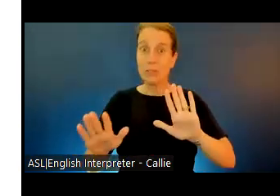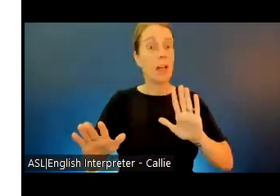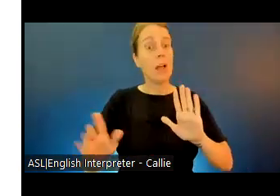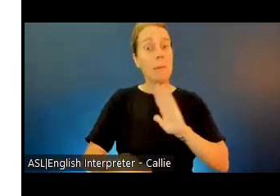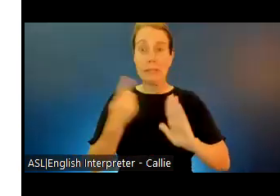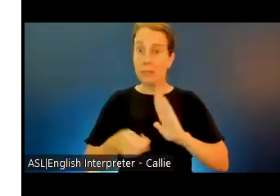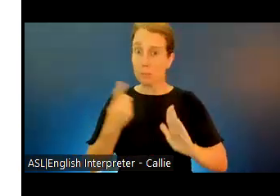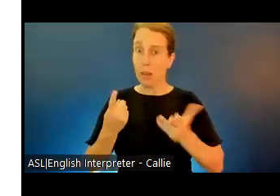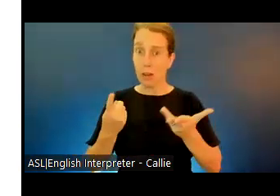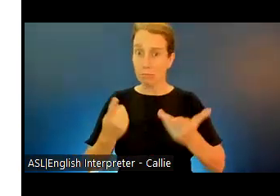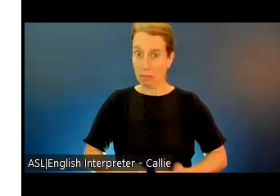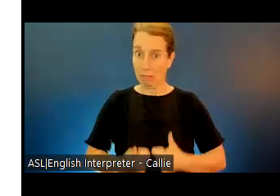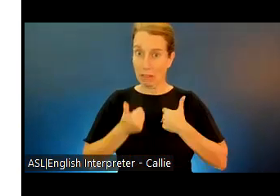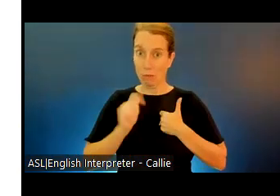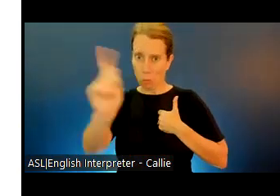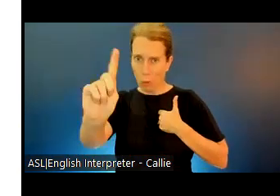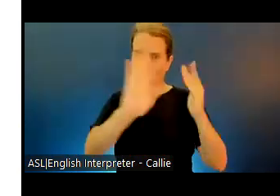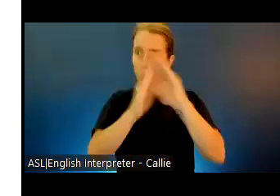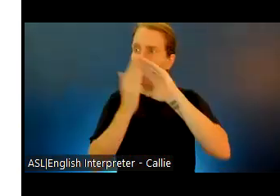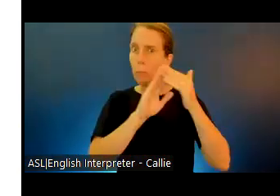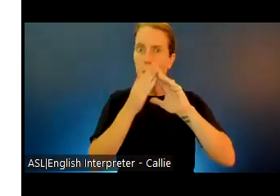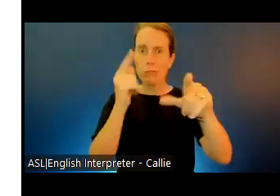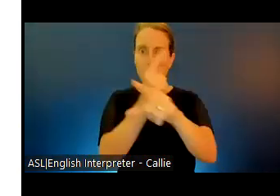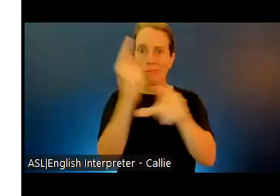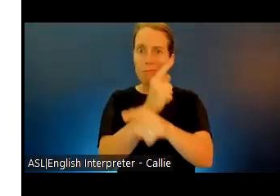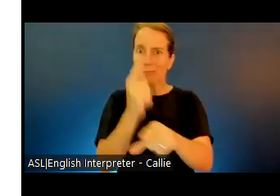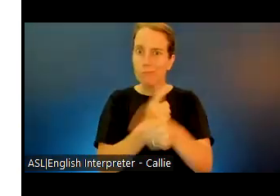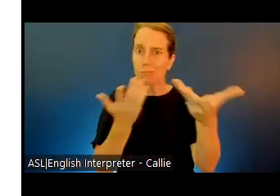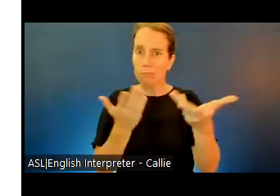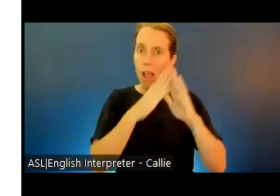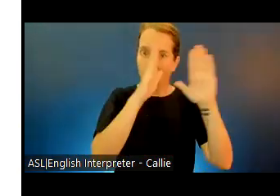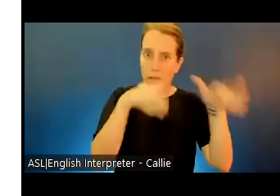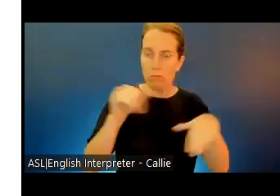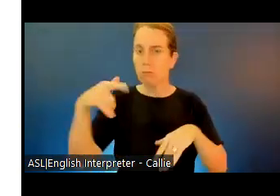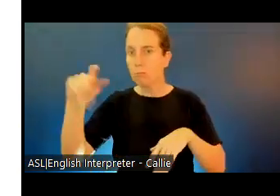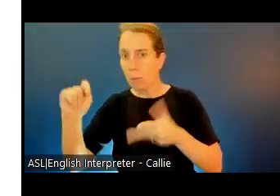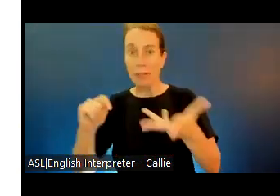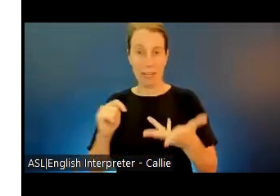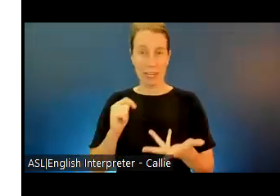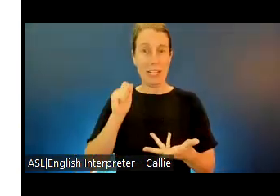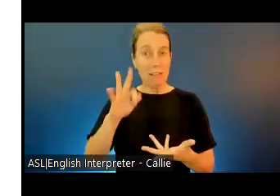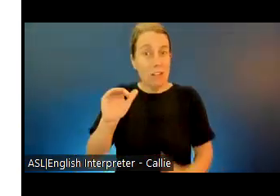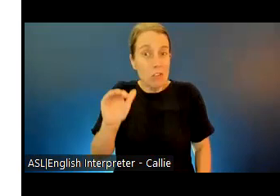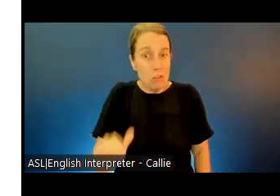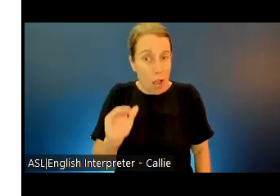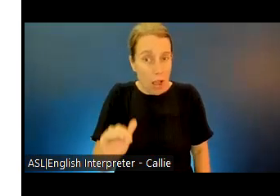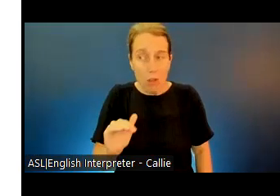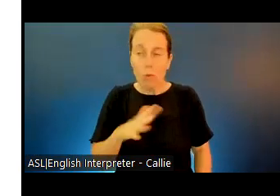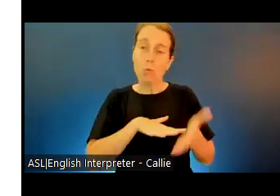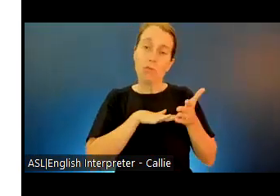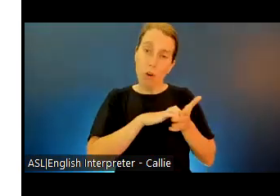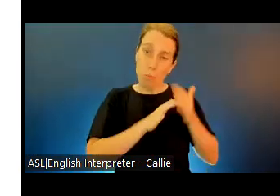if you ever have a concern that somebody is being abused in the community and they are a child or a vulnerable